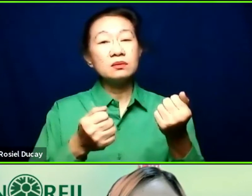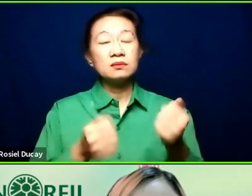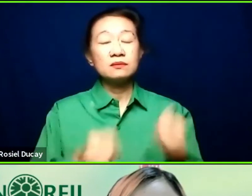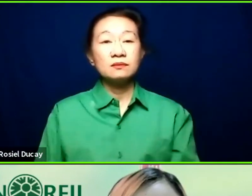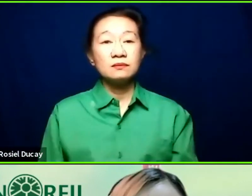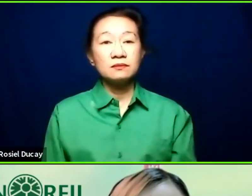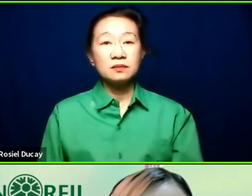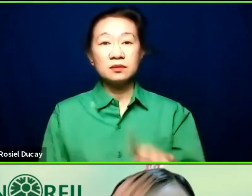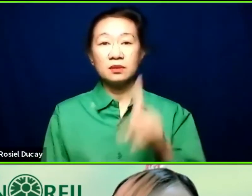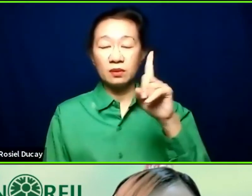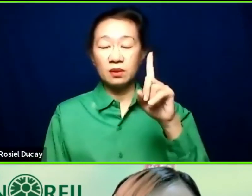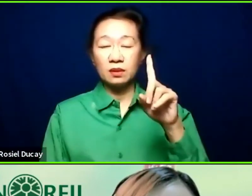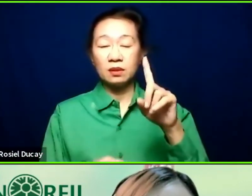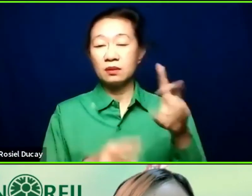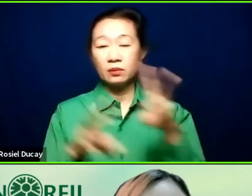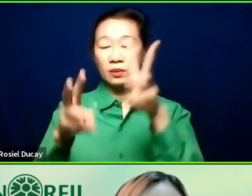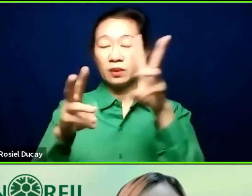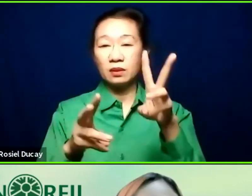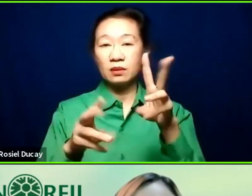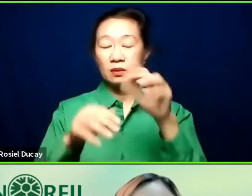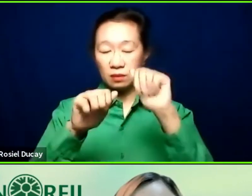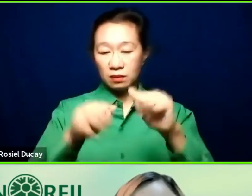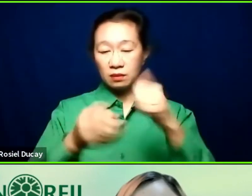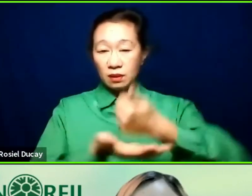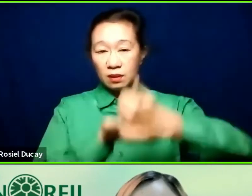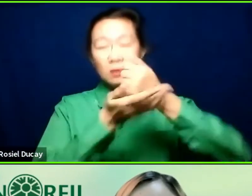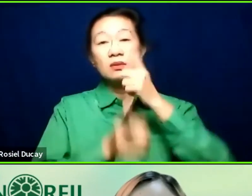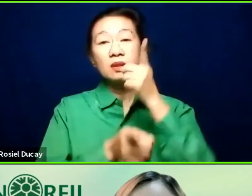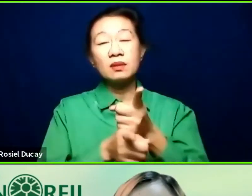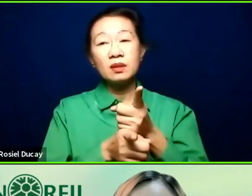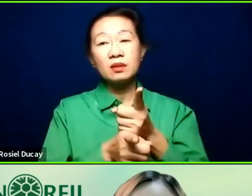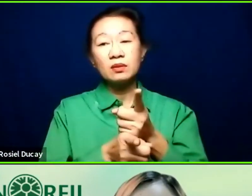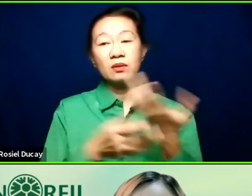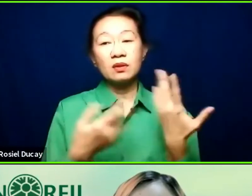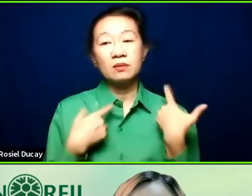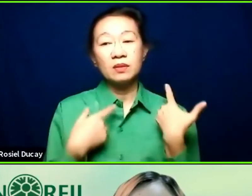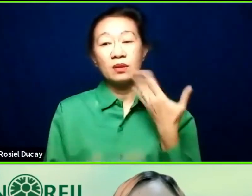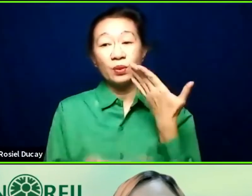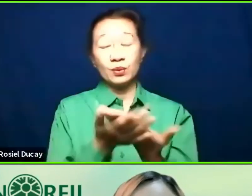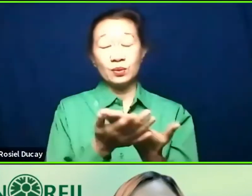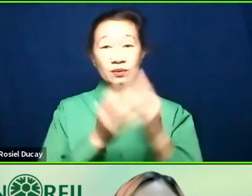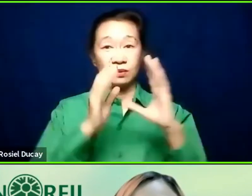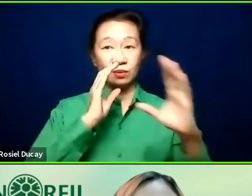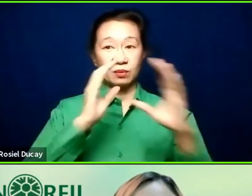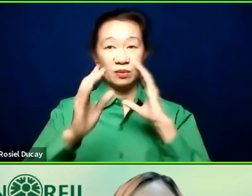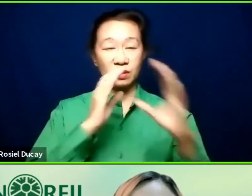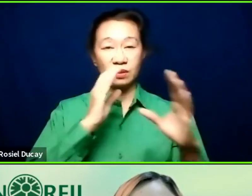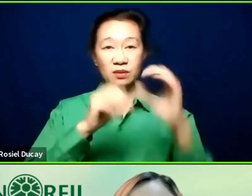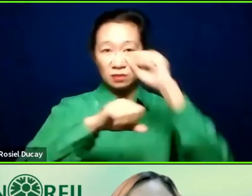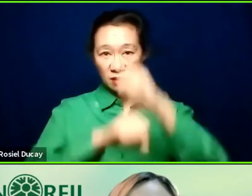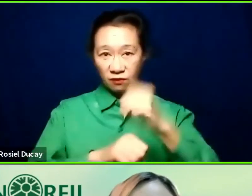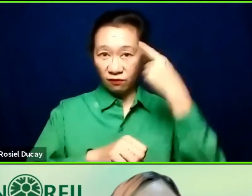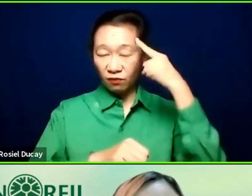of that's one way that we can help him to really come up with a good communication system for